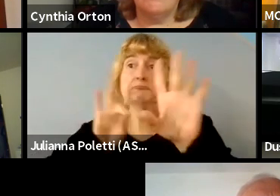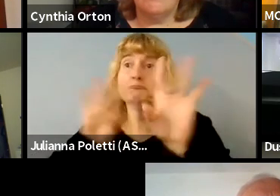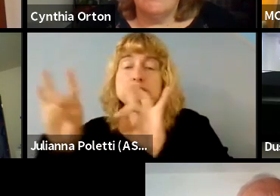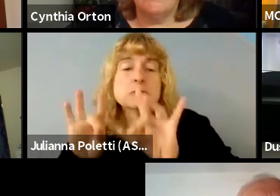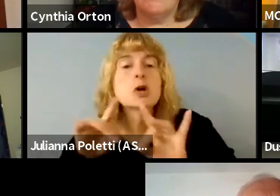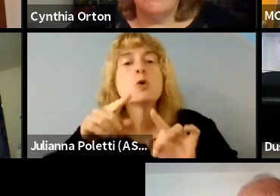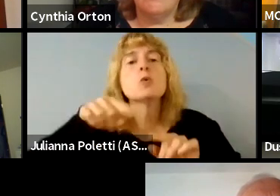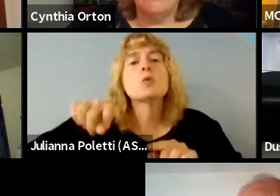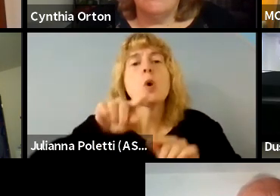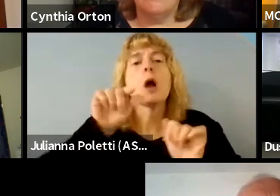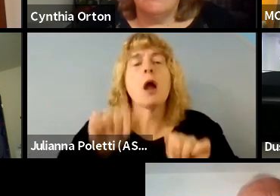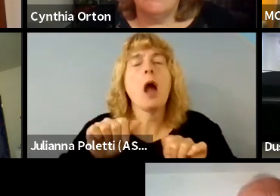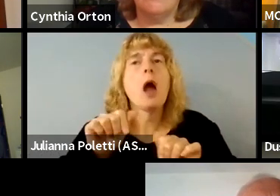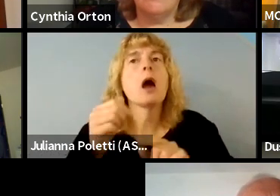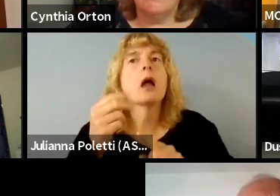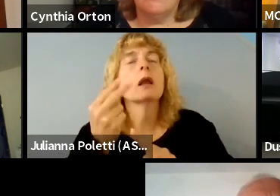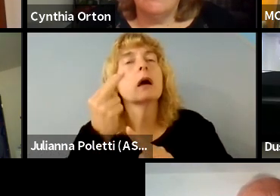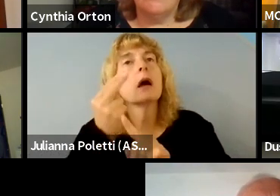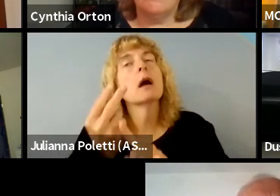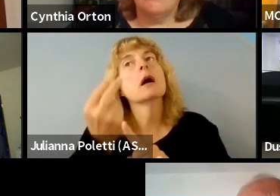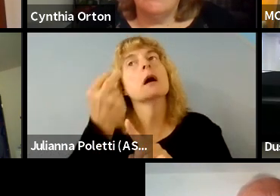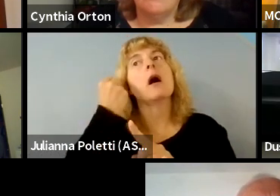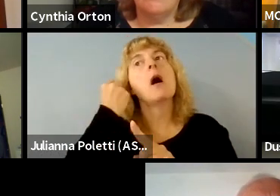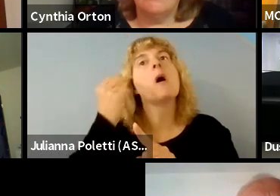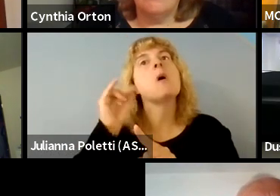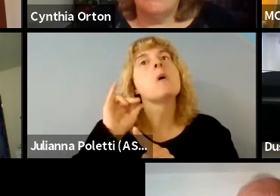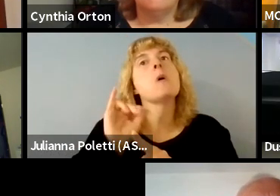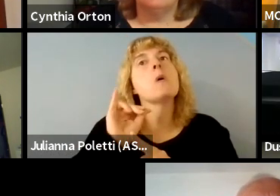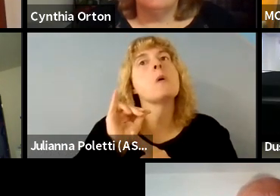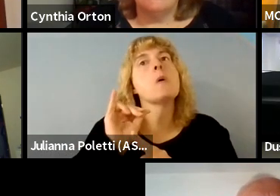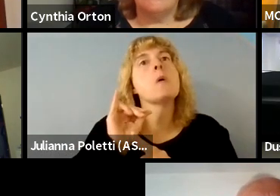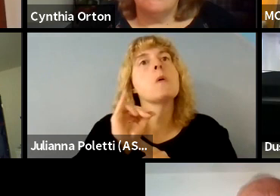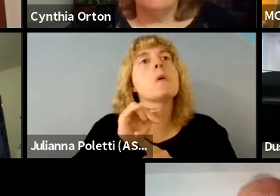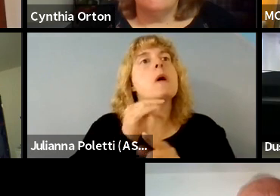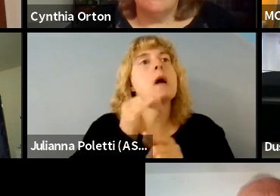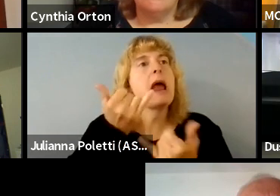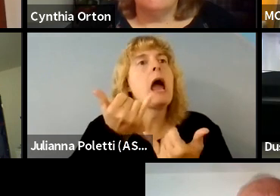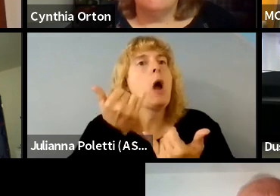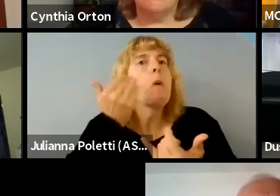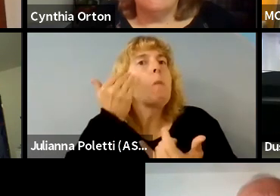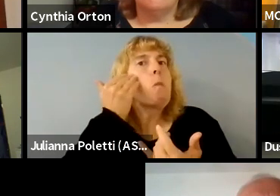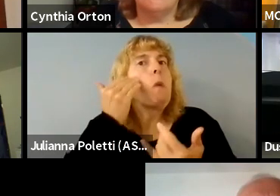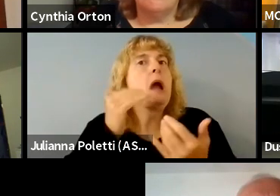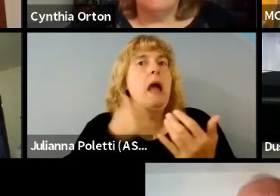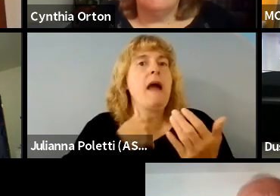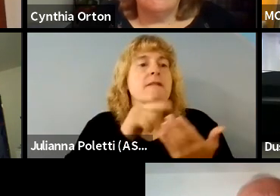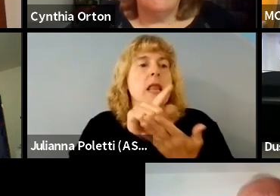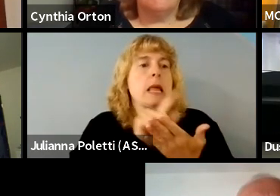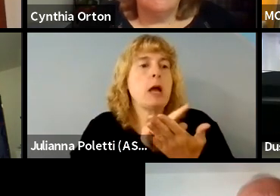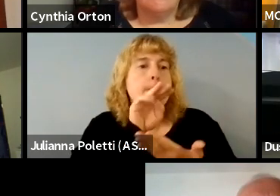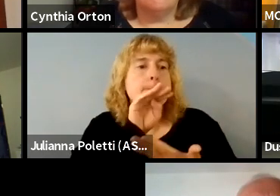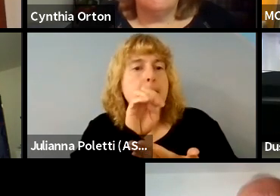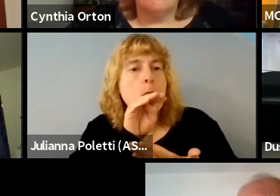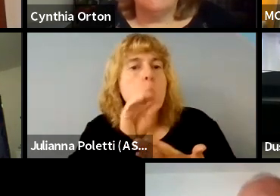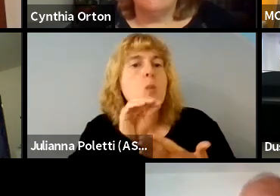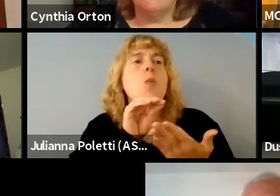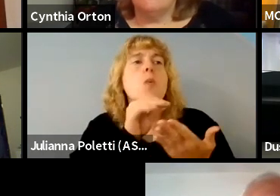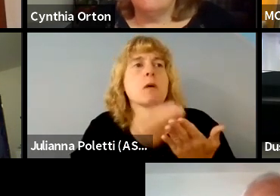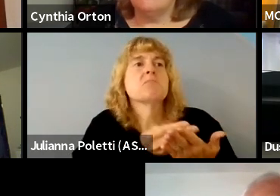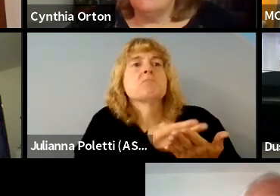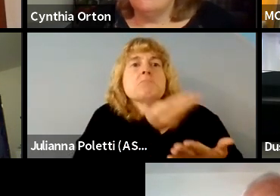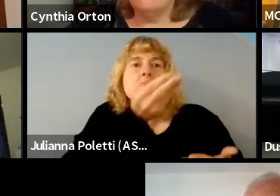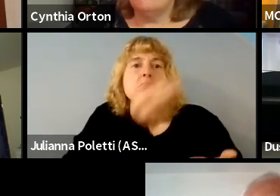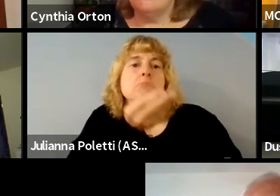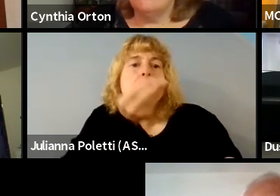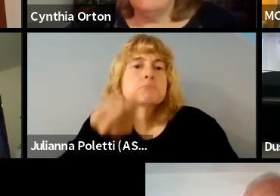of this first commission and have, more of a sense of how to move forward. There may be some existing legal memoranda or other things that will be able to be passed on kind of right